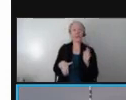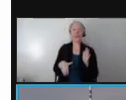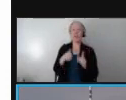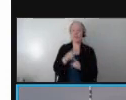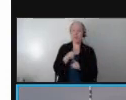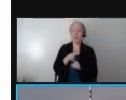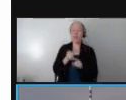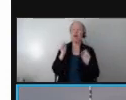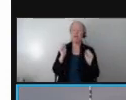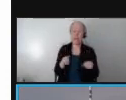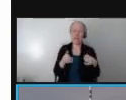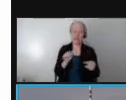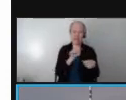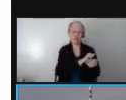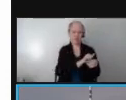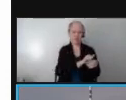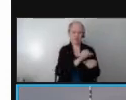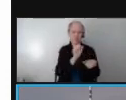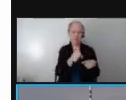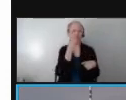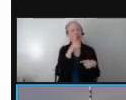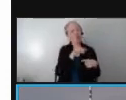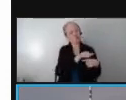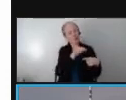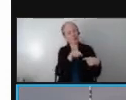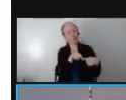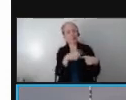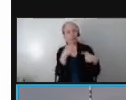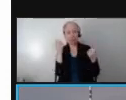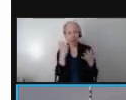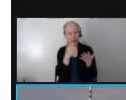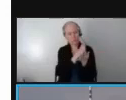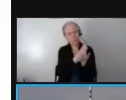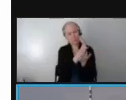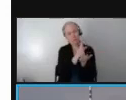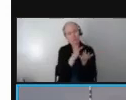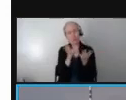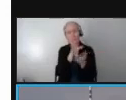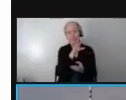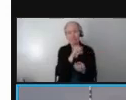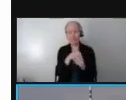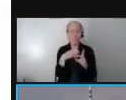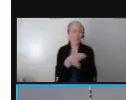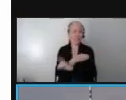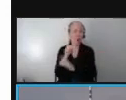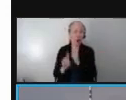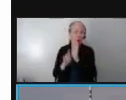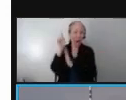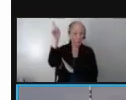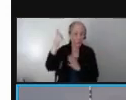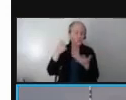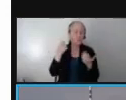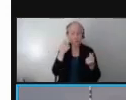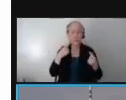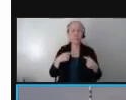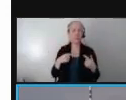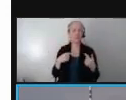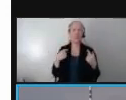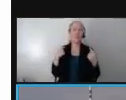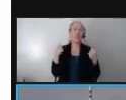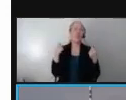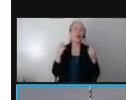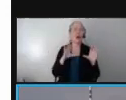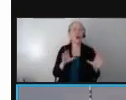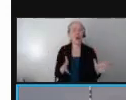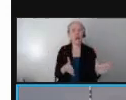training is multifaceted when you're training for a mission, or even prior to training for a mission. You have oodles of classroom